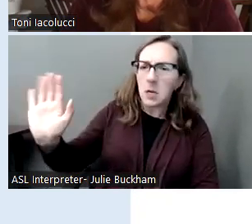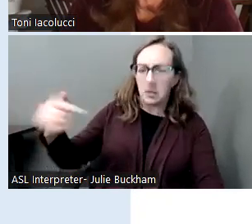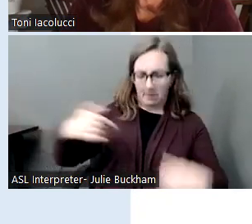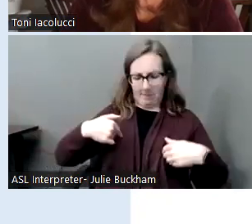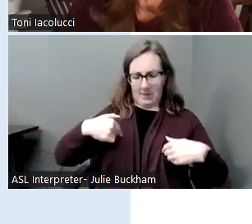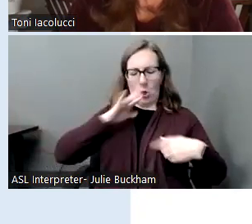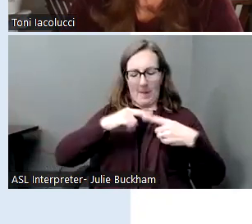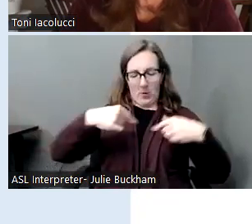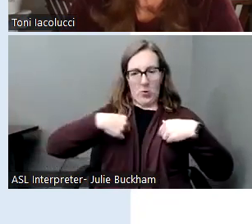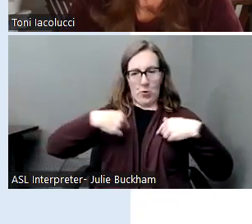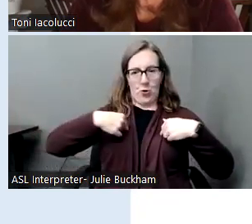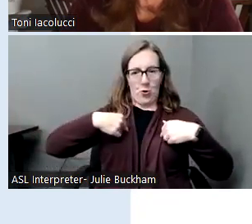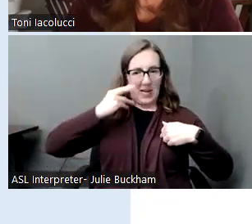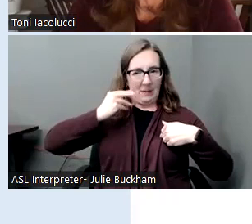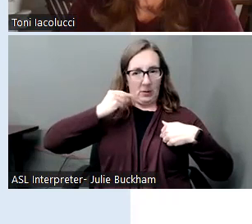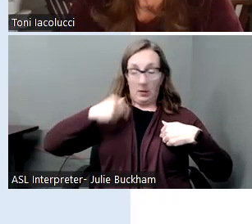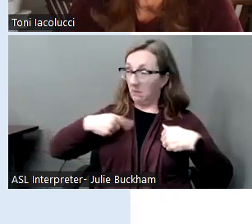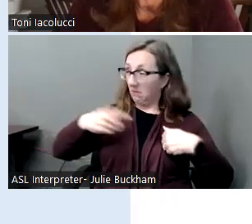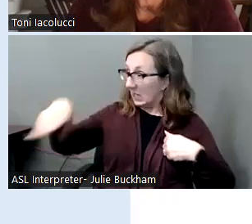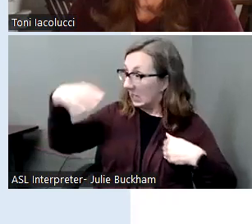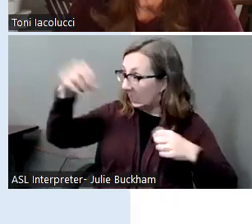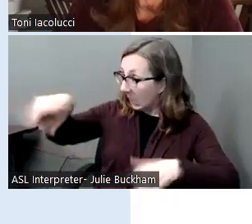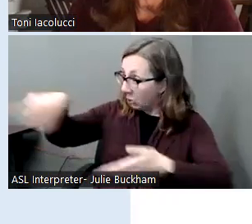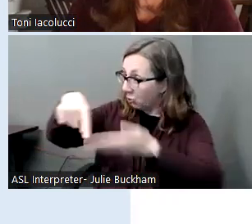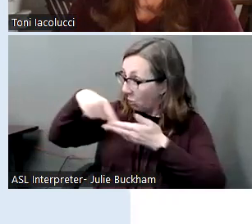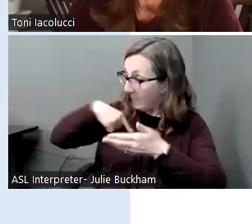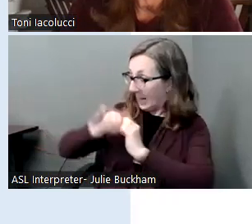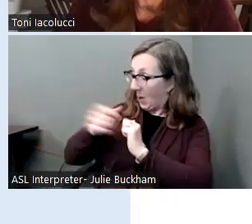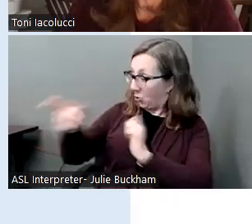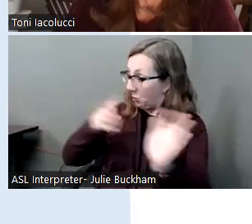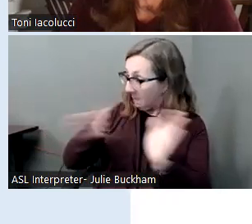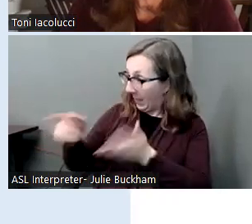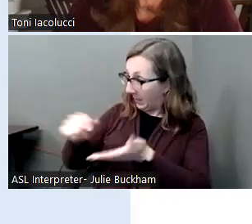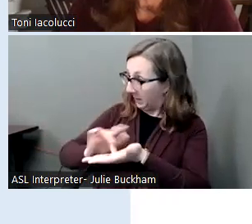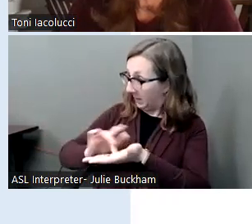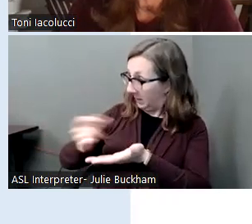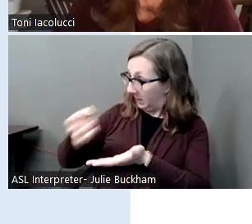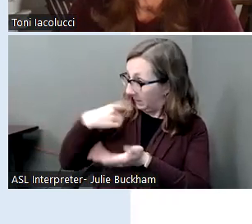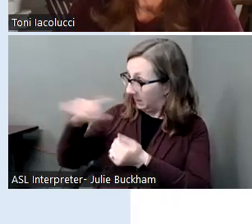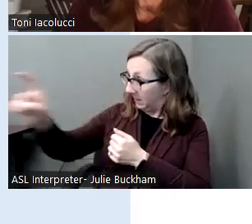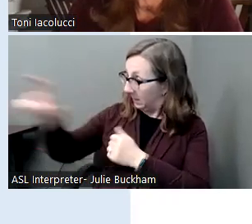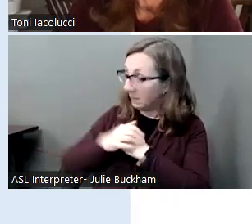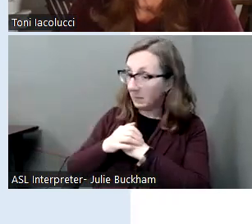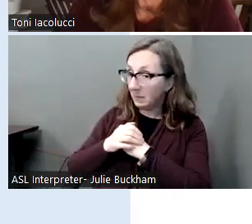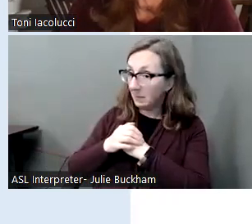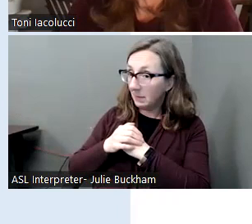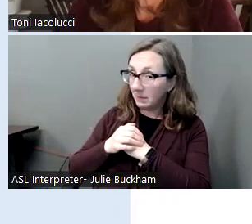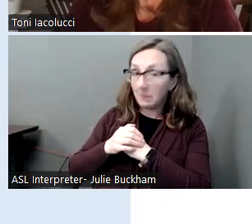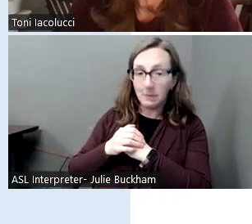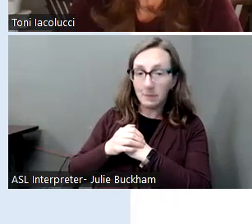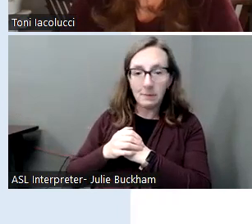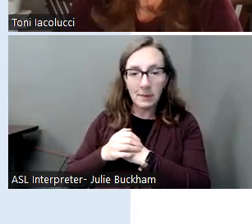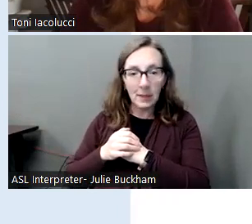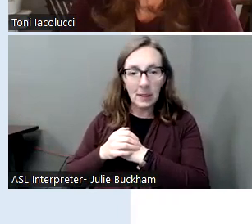this particular issue. Can you show me how you're going to take it? So this is sort of the flavor of teach